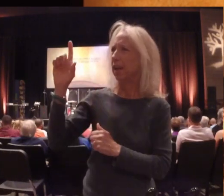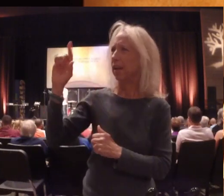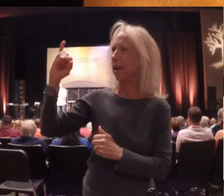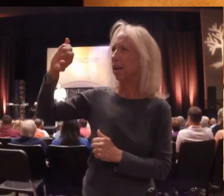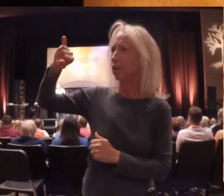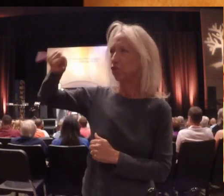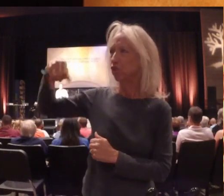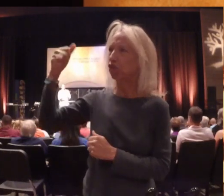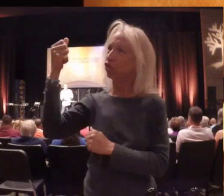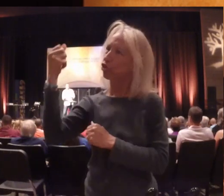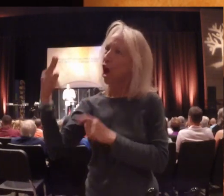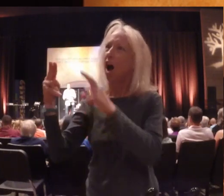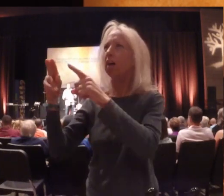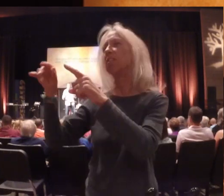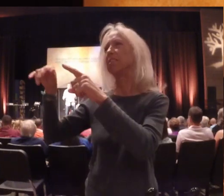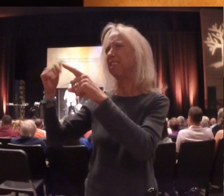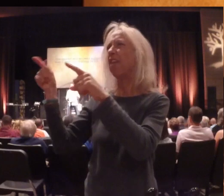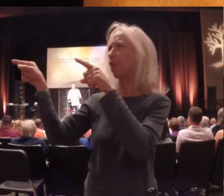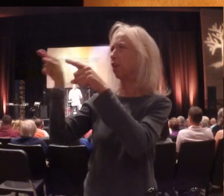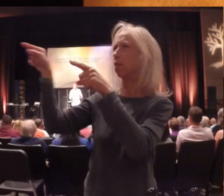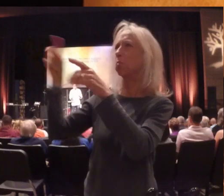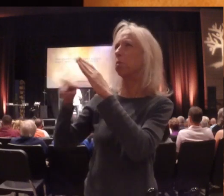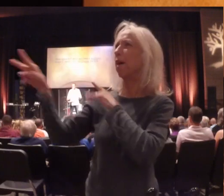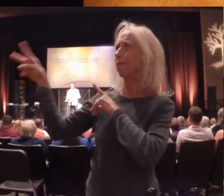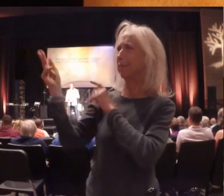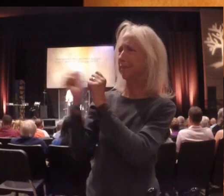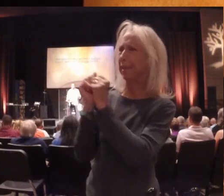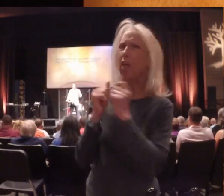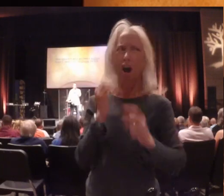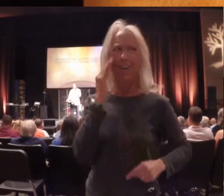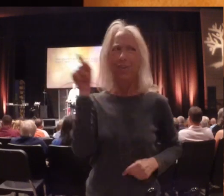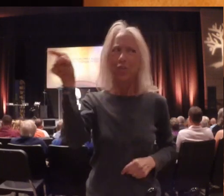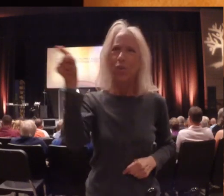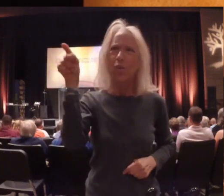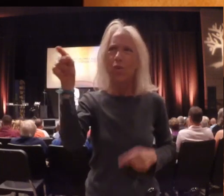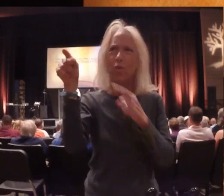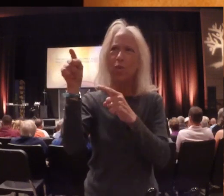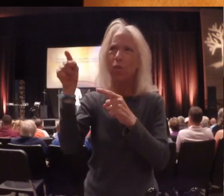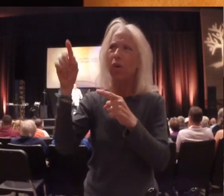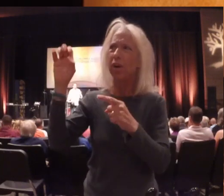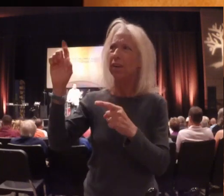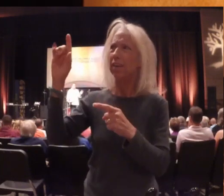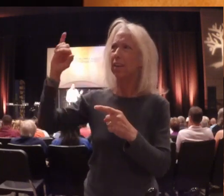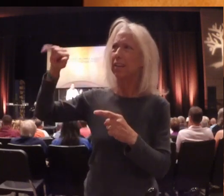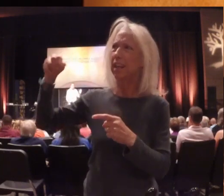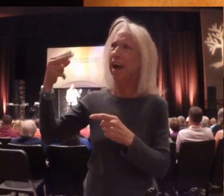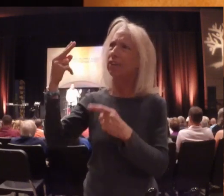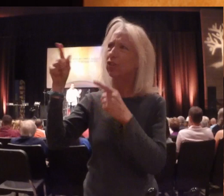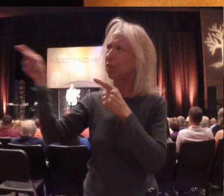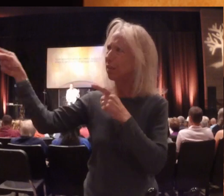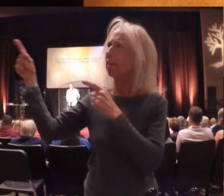was Elisha's mentor. And they probably knew this. They're like, yeah, this is the guy who was mentored by Elijah. And they probably heard